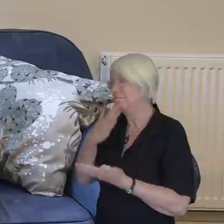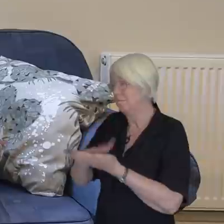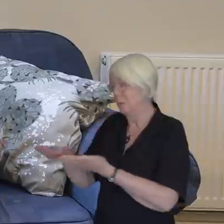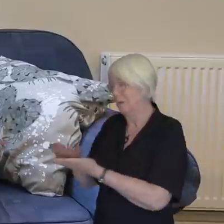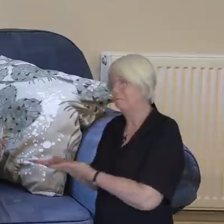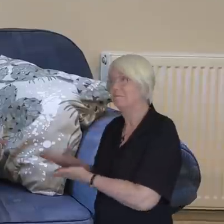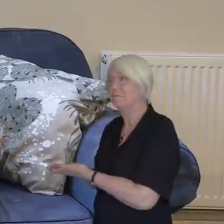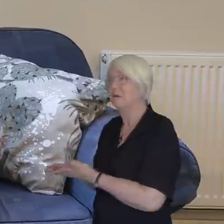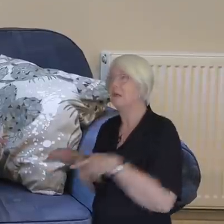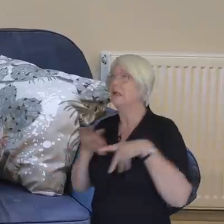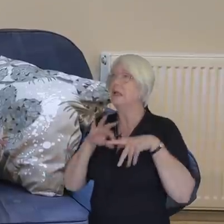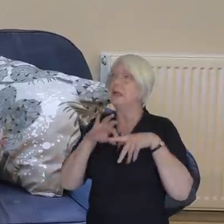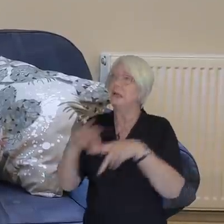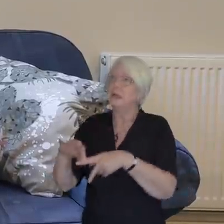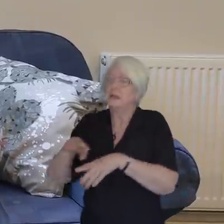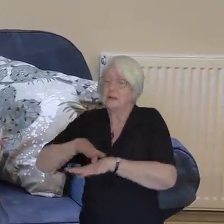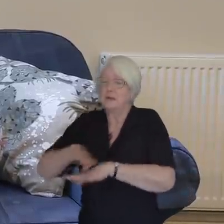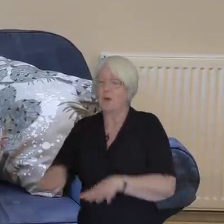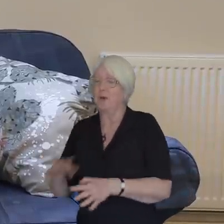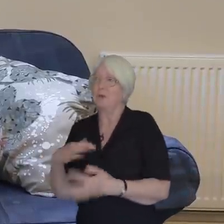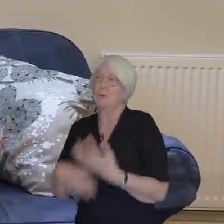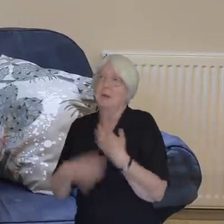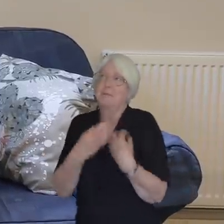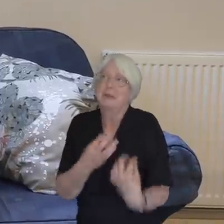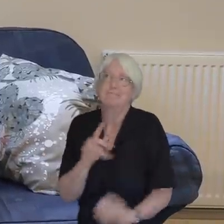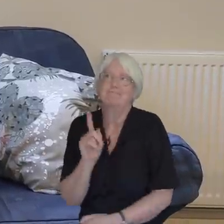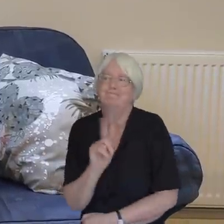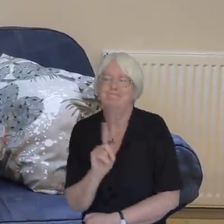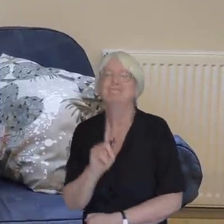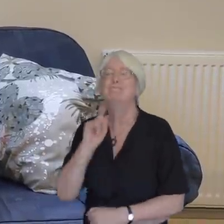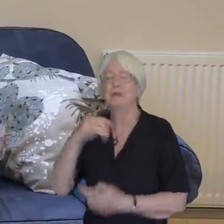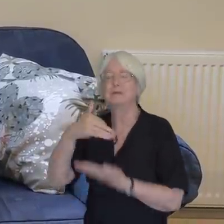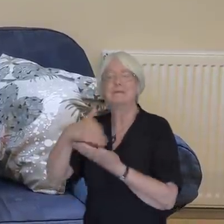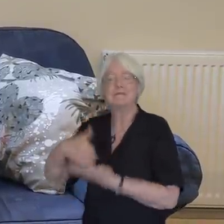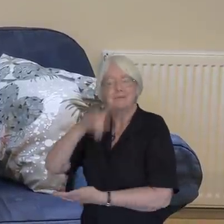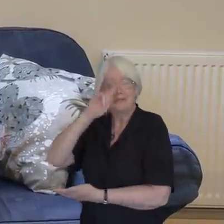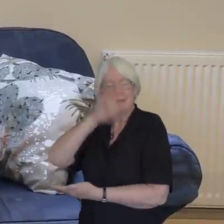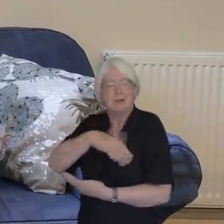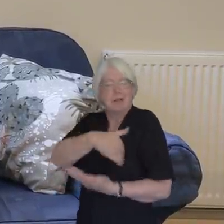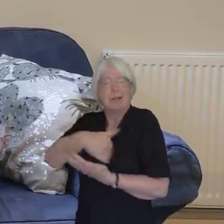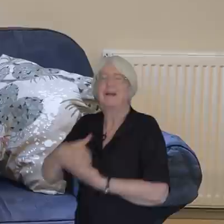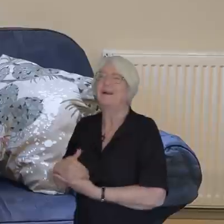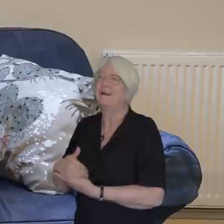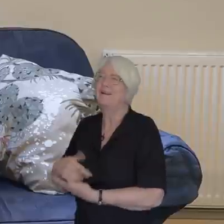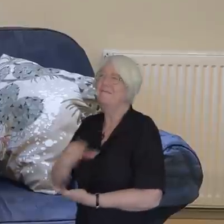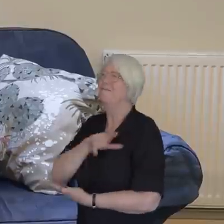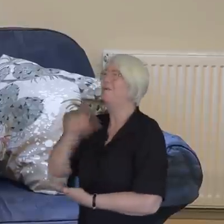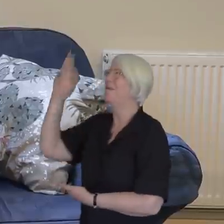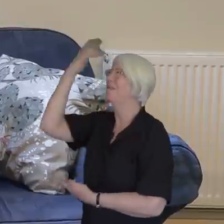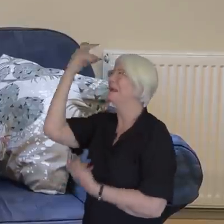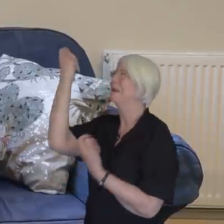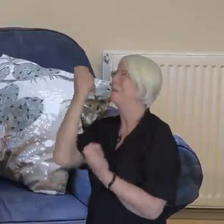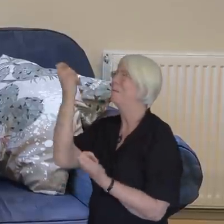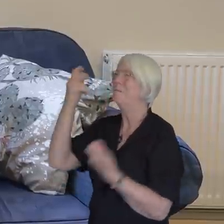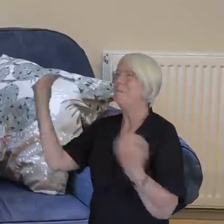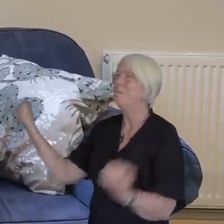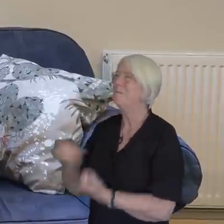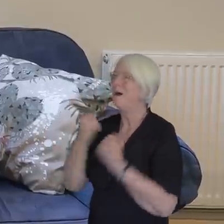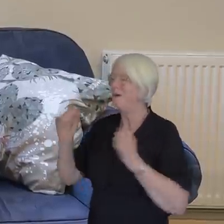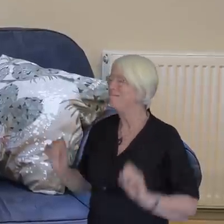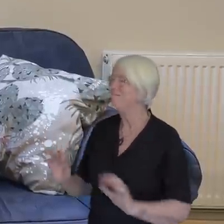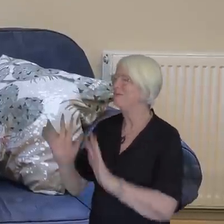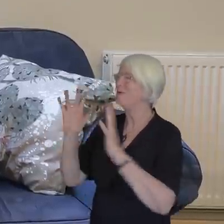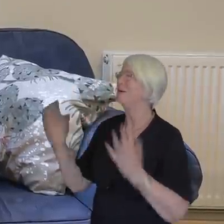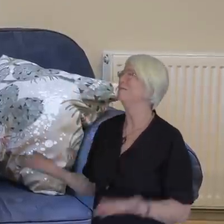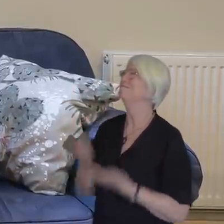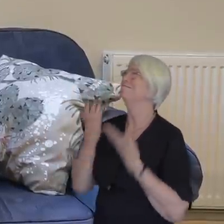us. Lead us not into temptation, but deliver us from evil. For the kingdom, the power,